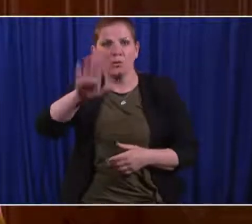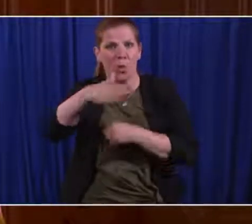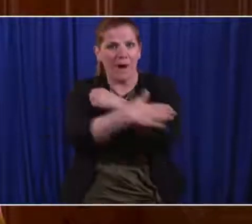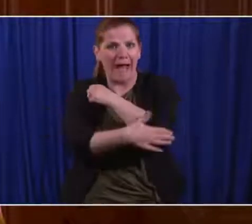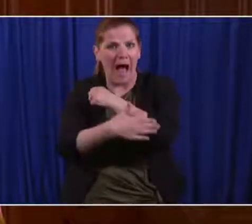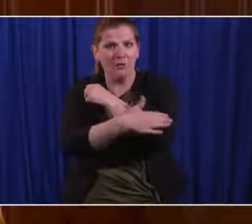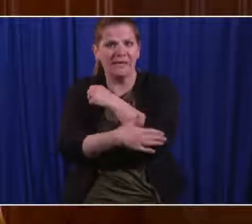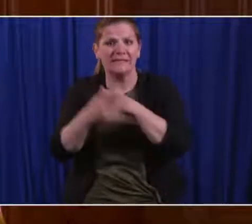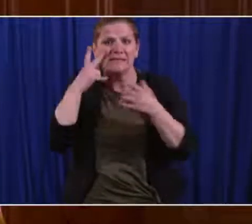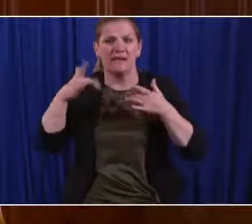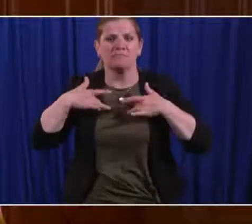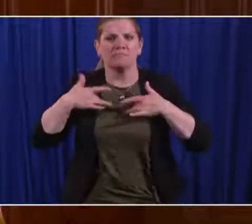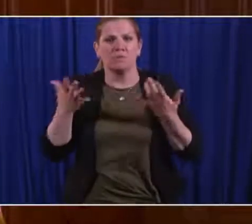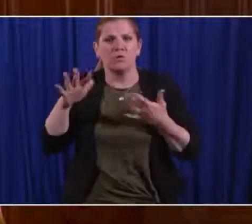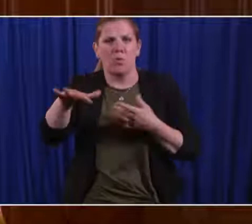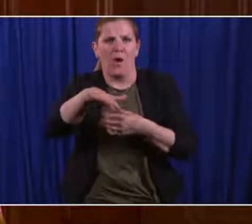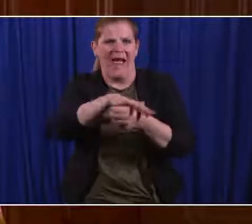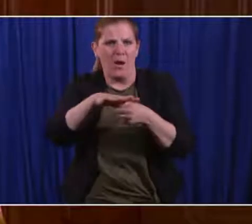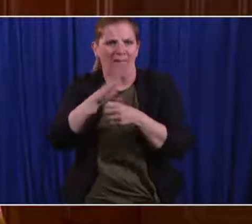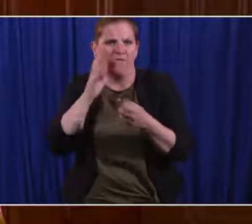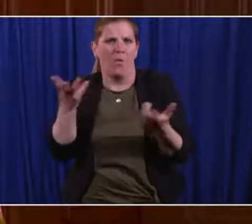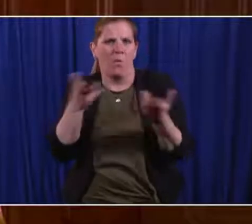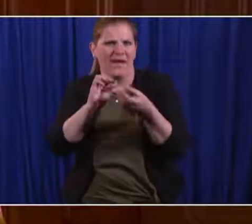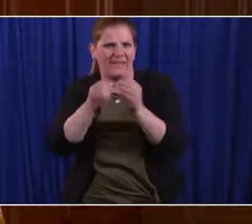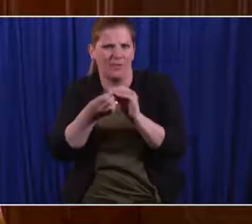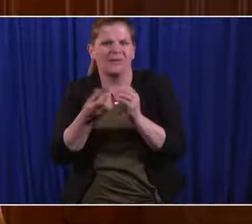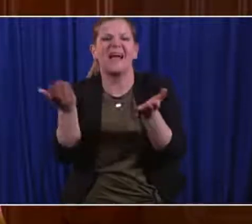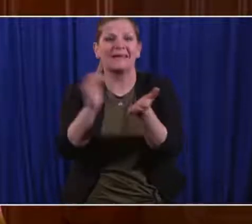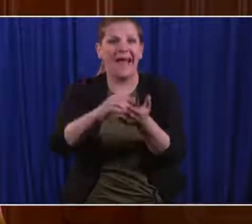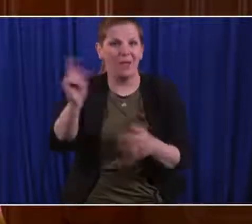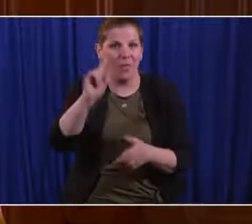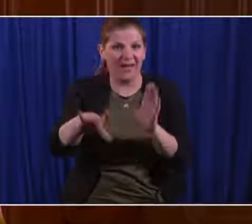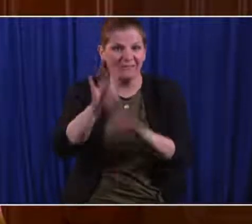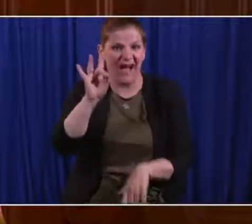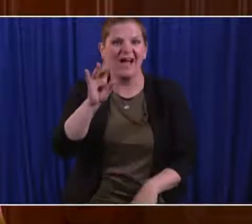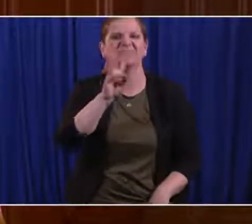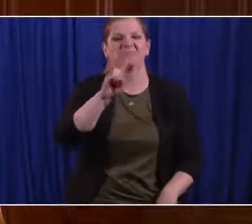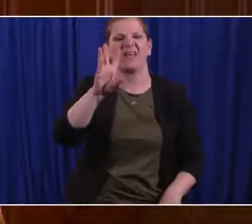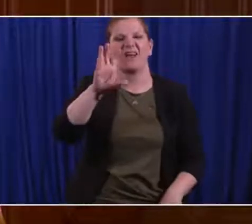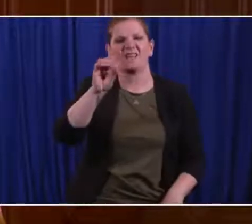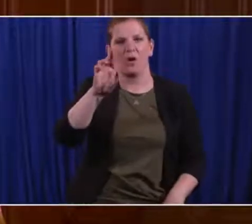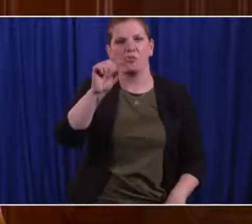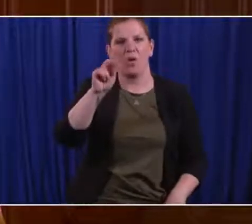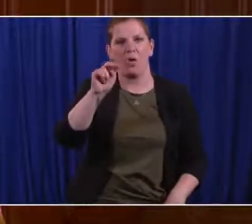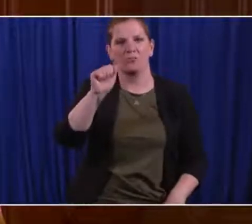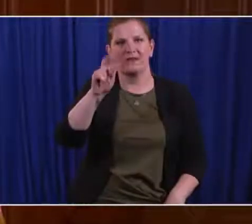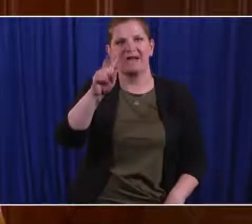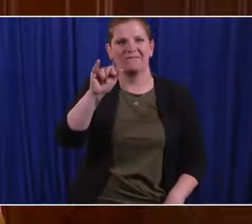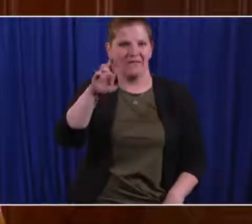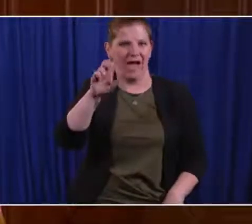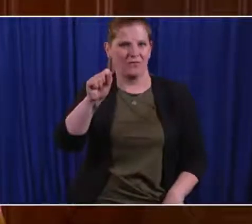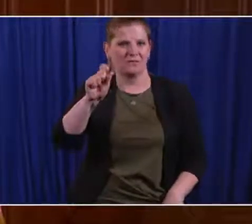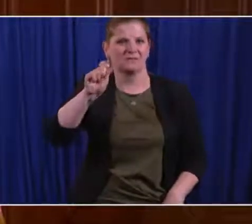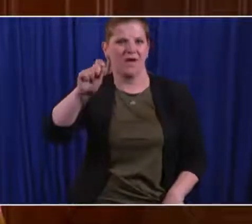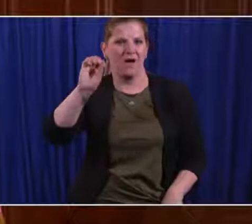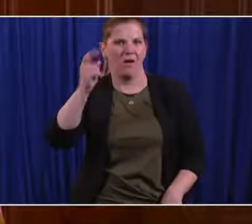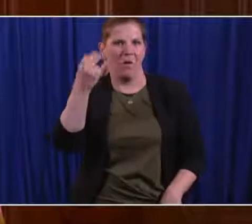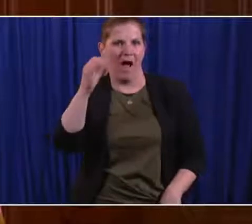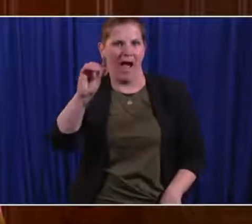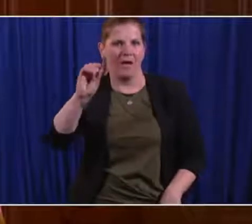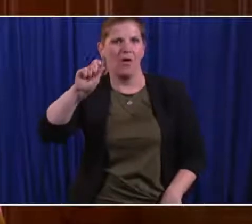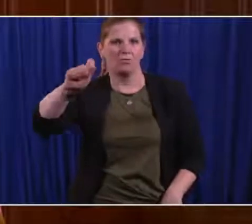coronavirus.ohio.gov. So anyone will have the opportunity to take a look at that. Eric, let's look at our data for today.